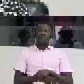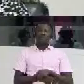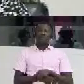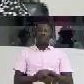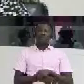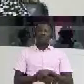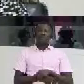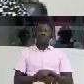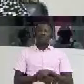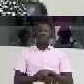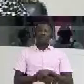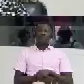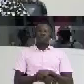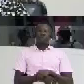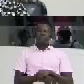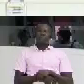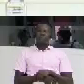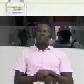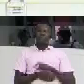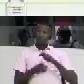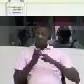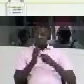mooy gan yi.